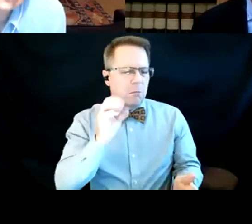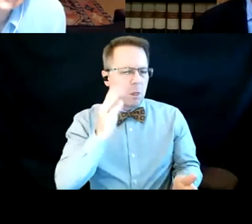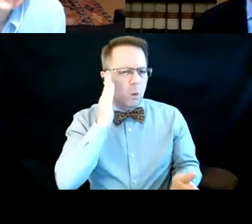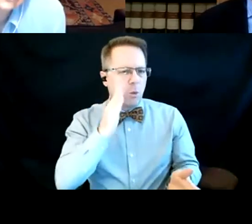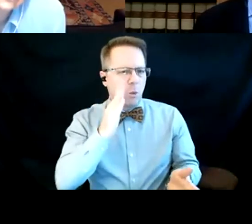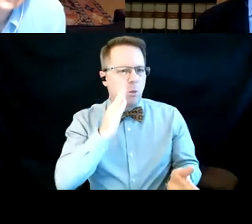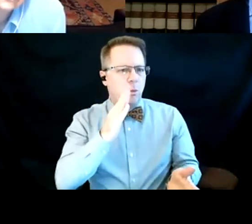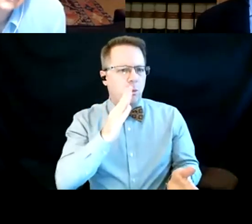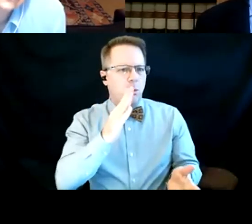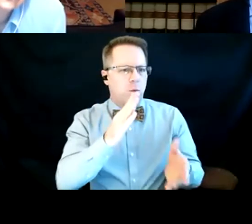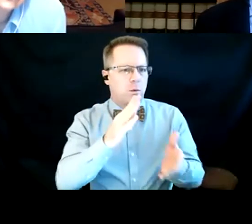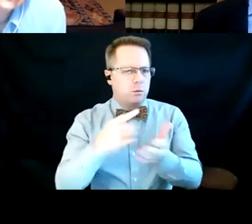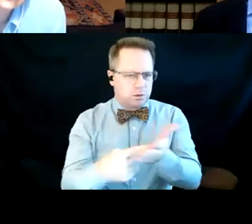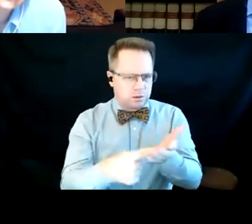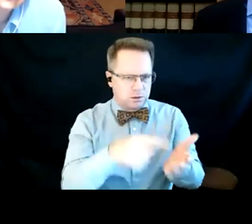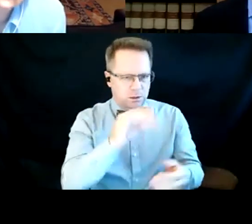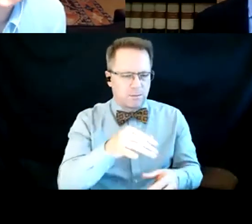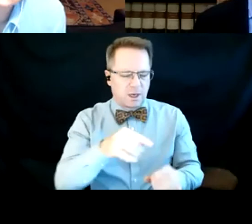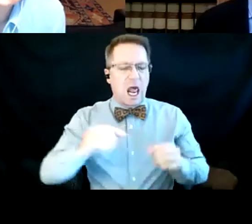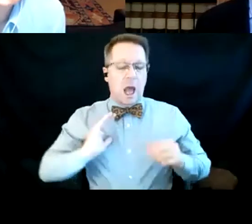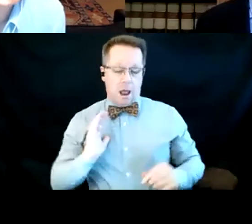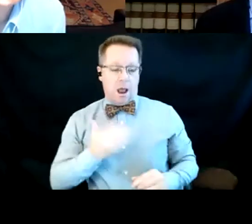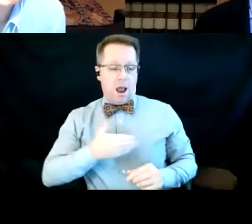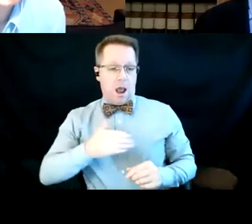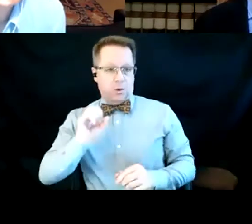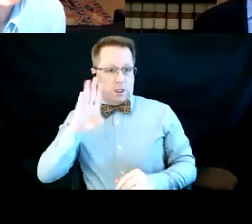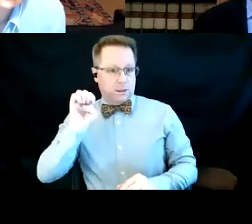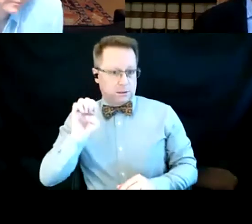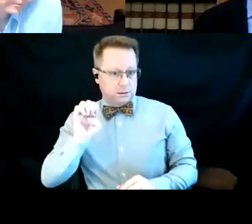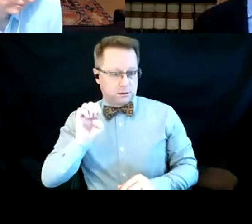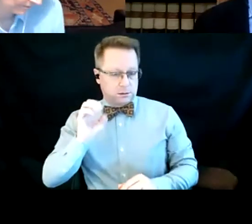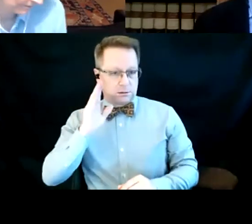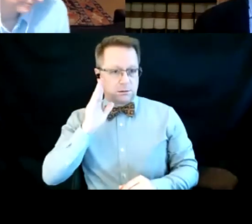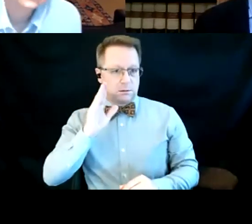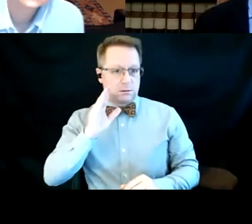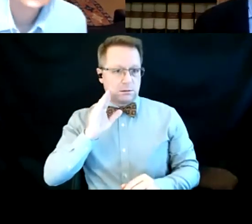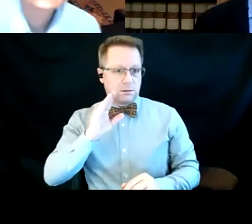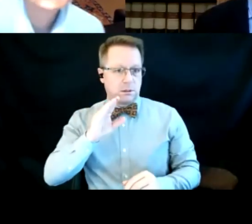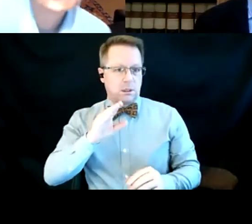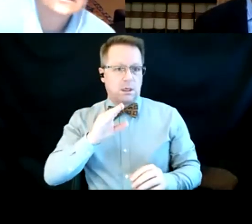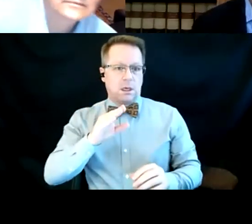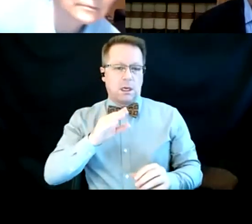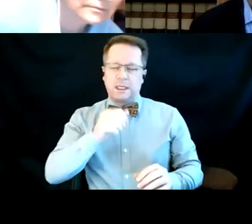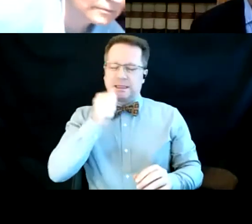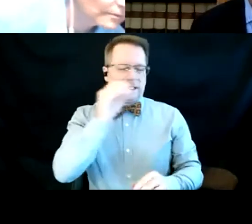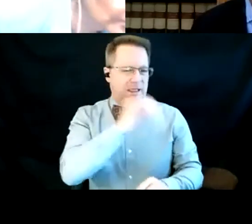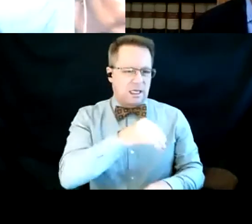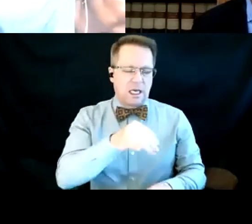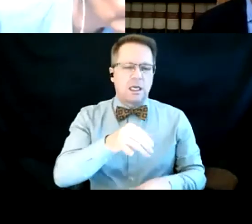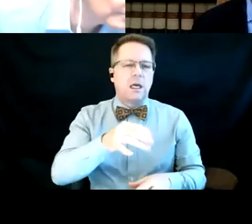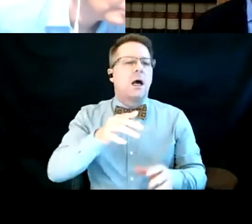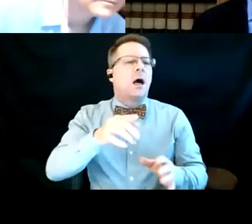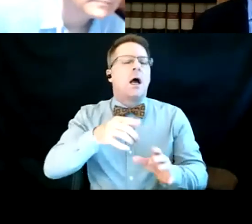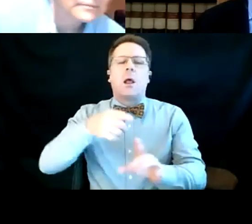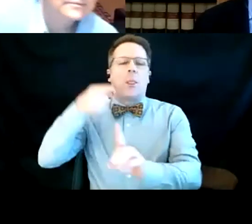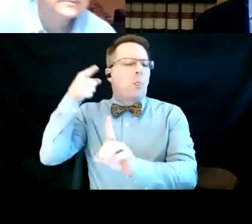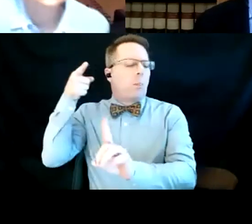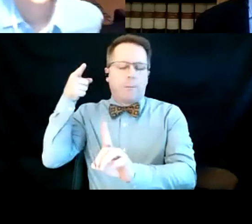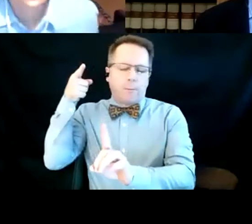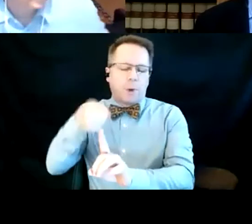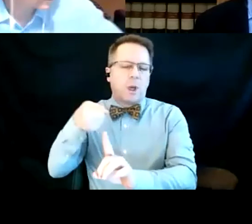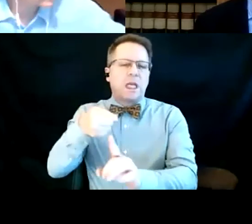with that. It deals with just the simple issue of whether or not every person, as the